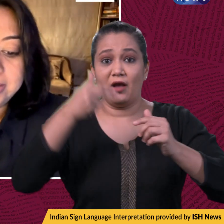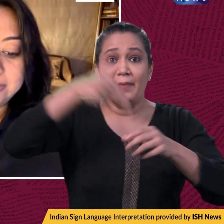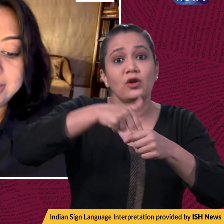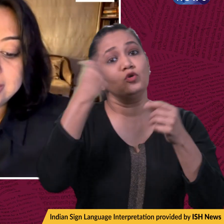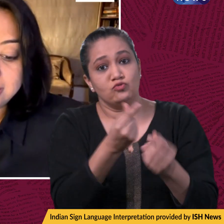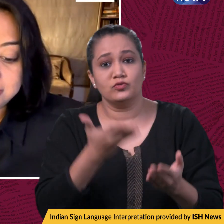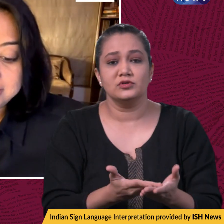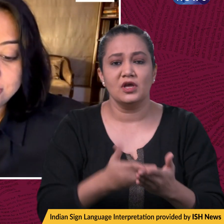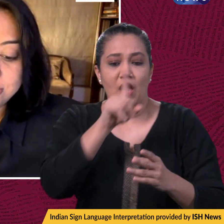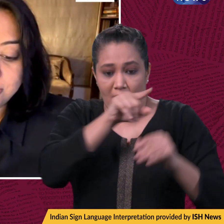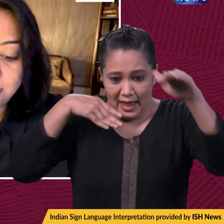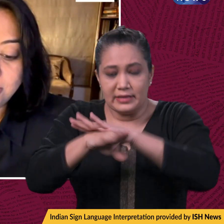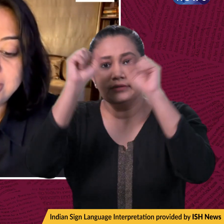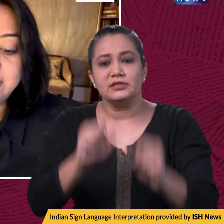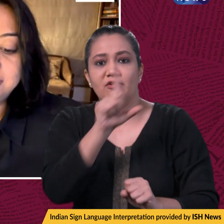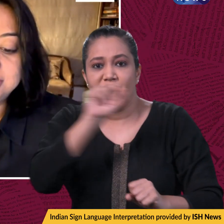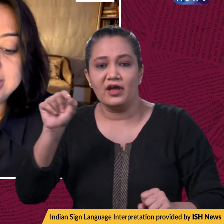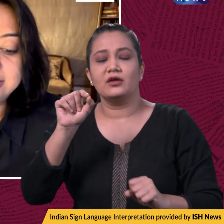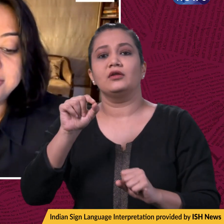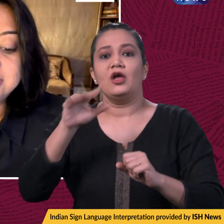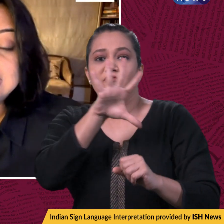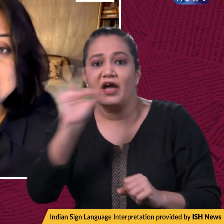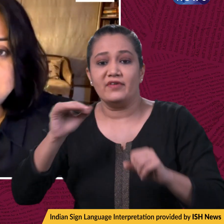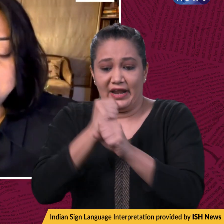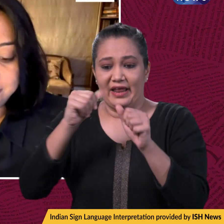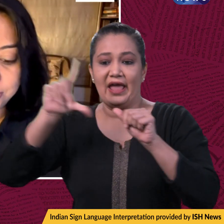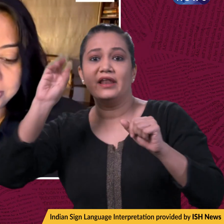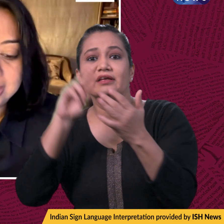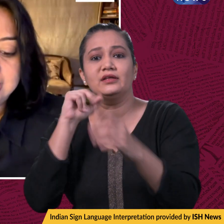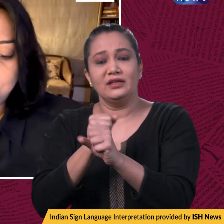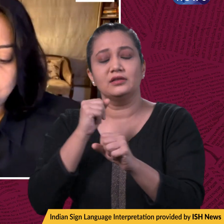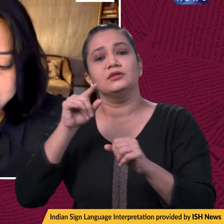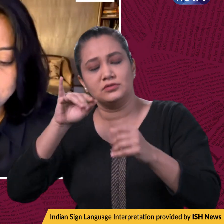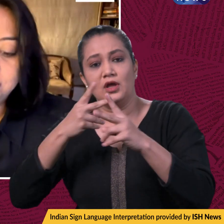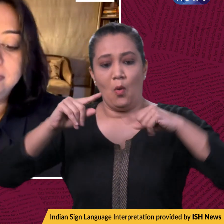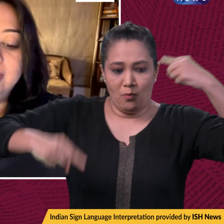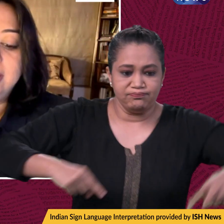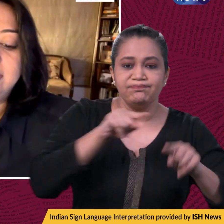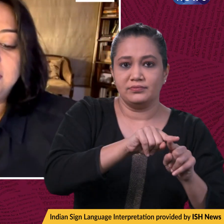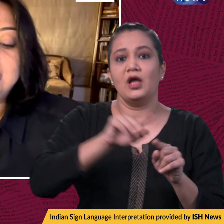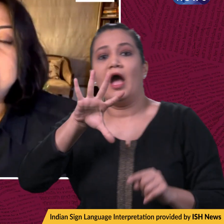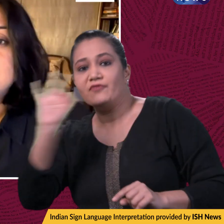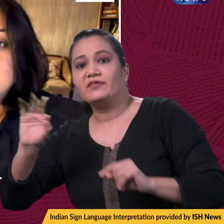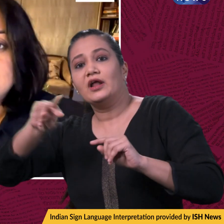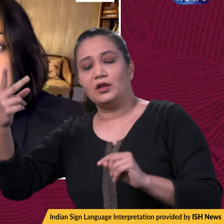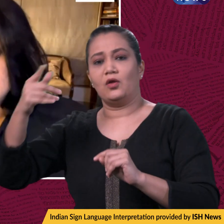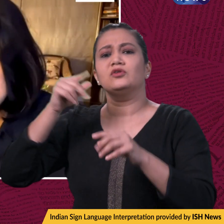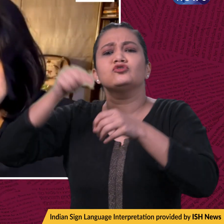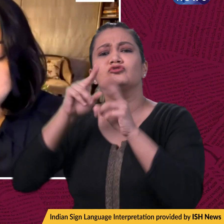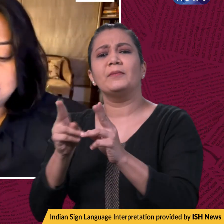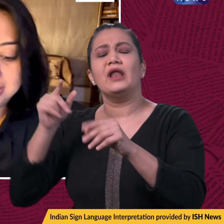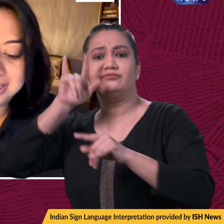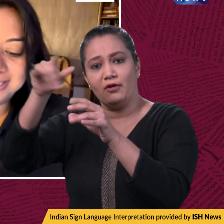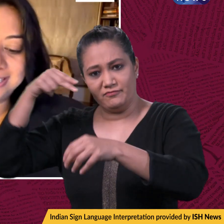sources. The flight had 100 passengers on board and 500 gallons of sustainable fuel in one engine, 500 gallons of traditional